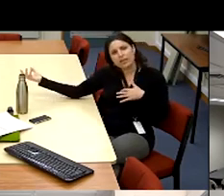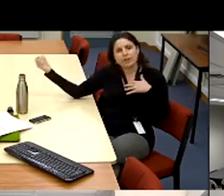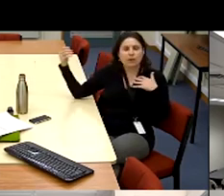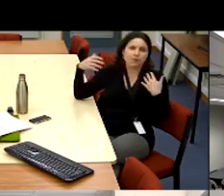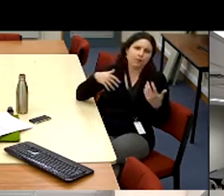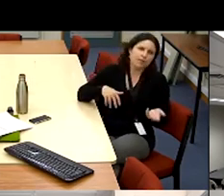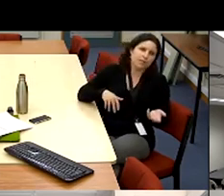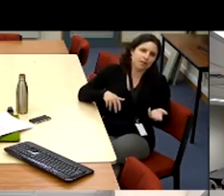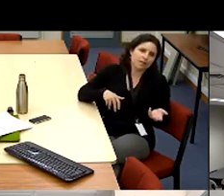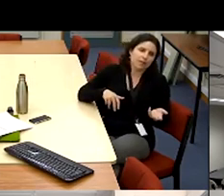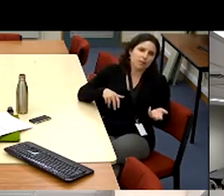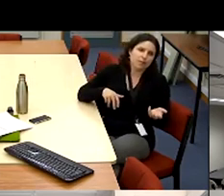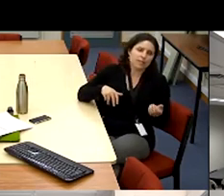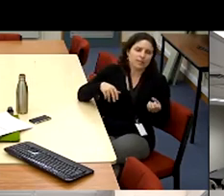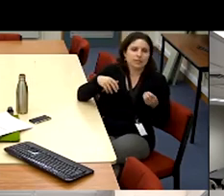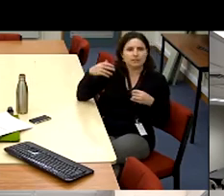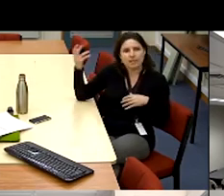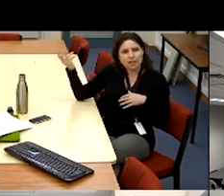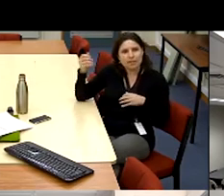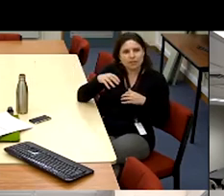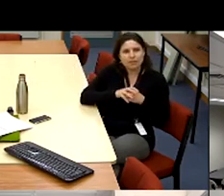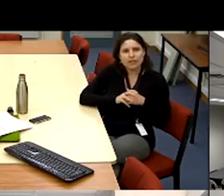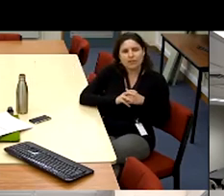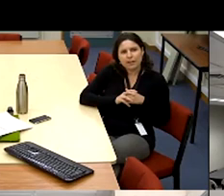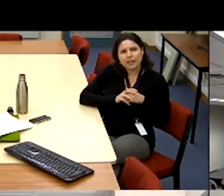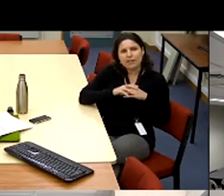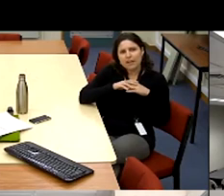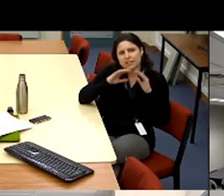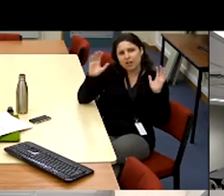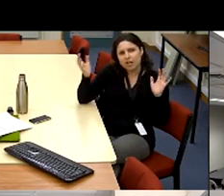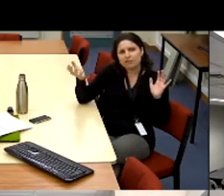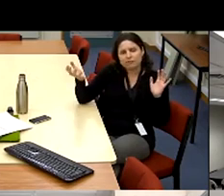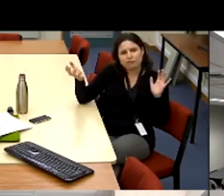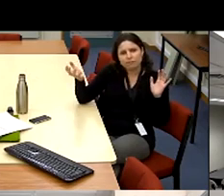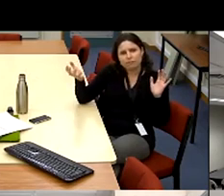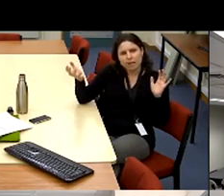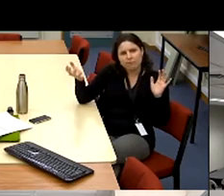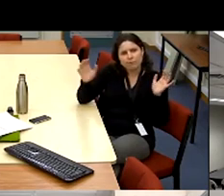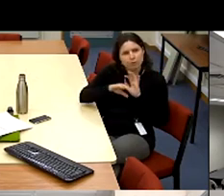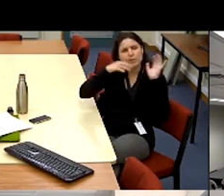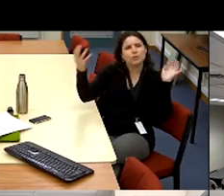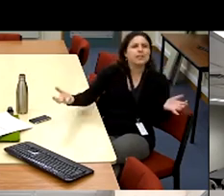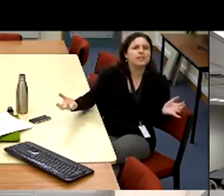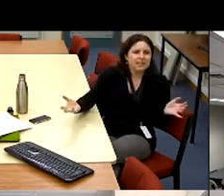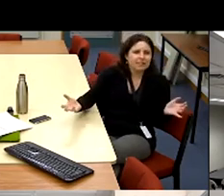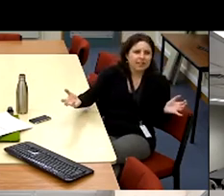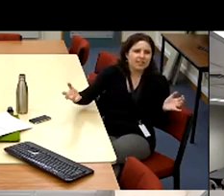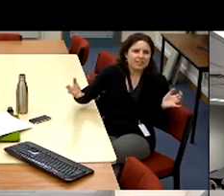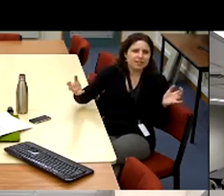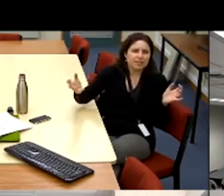to now? How are they finding life here in Wellington and that sort of thing? And I think that's the kind of full story